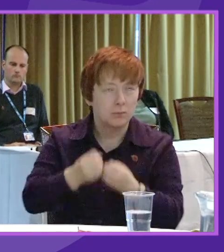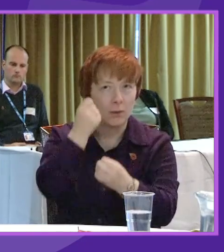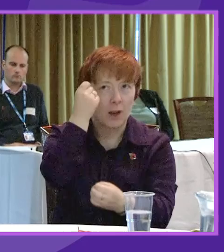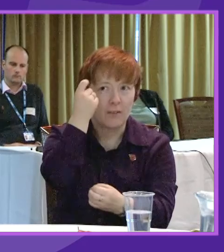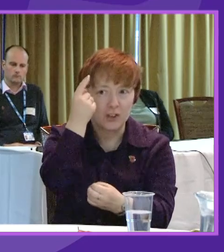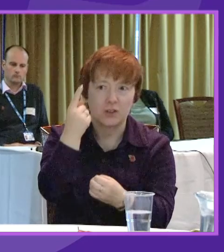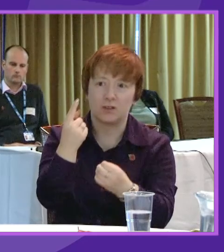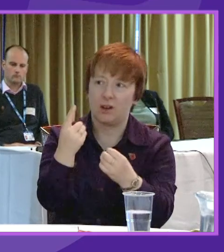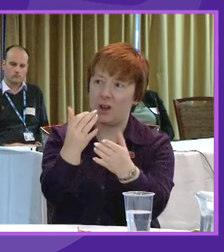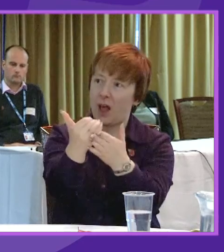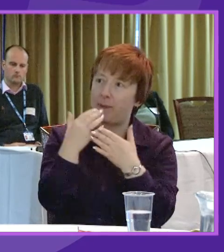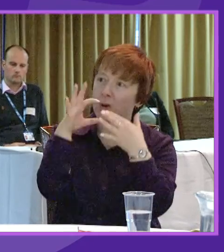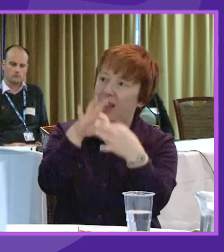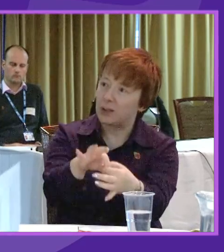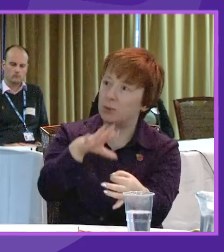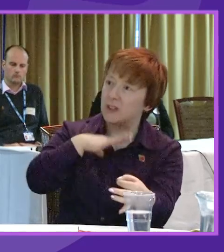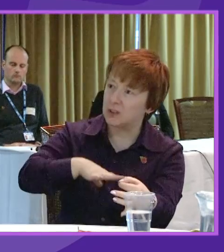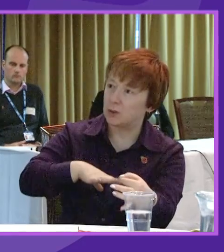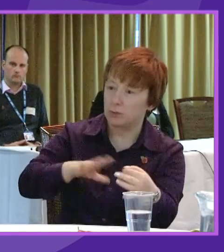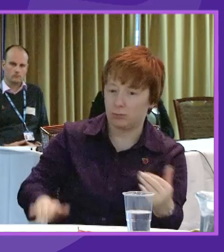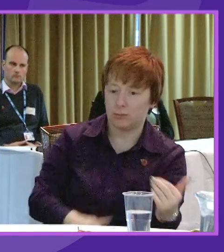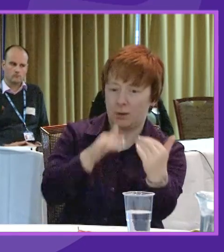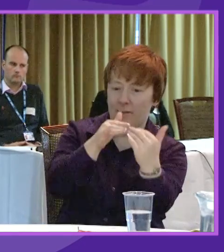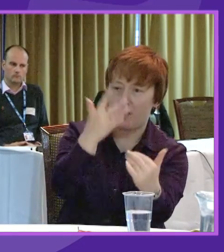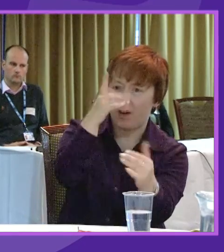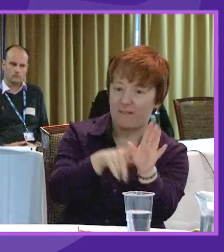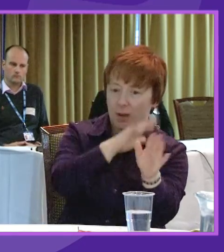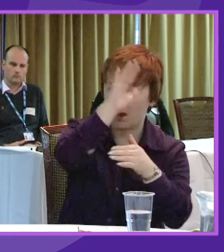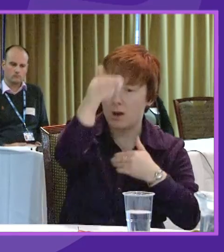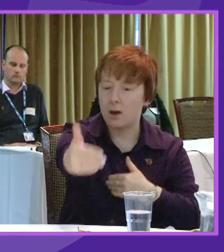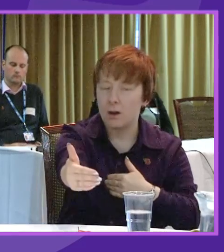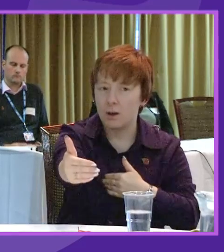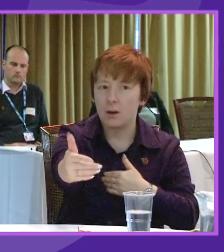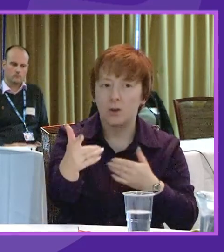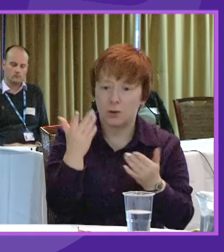own attachment needs met in order to meet the 5-year forward view. So what does that mean